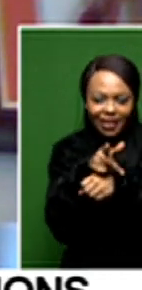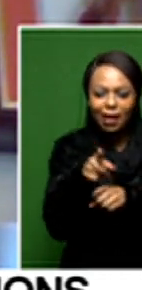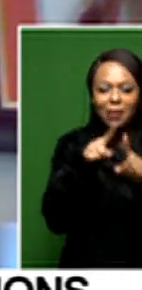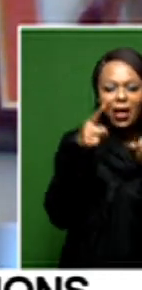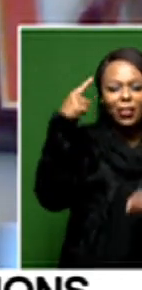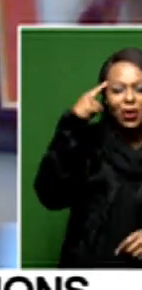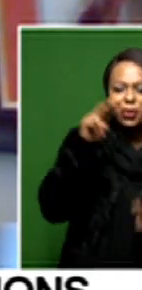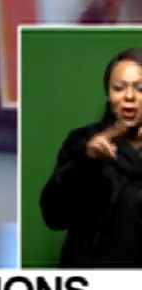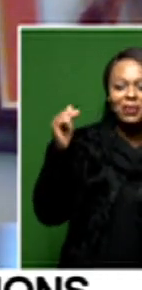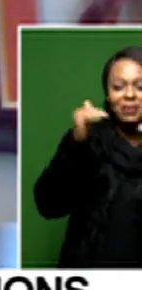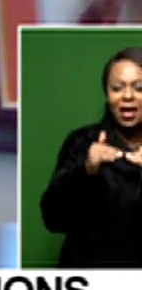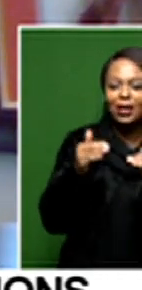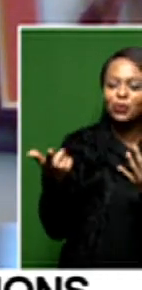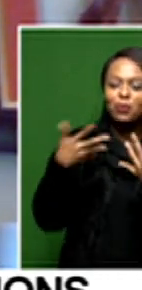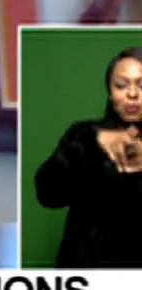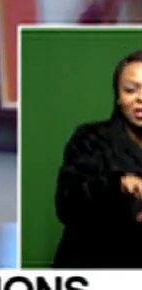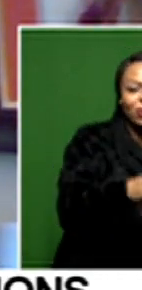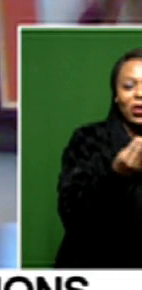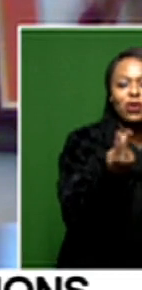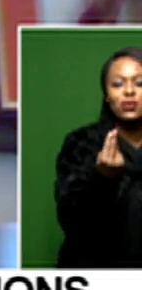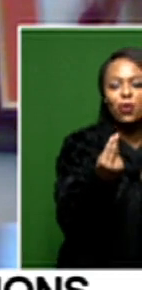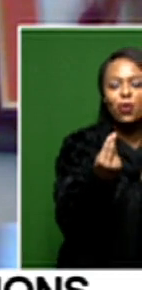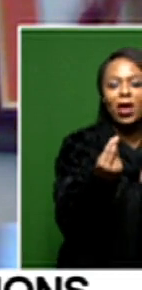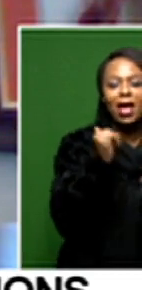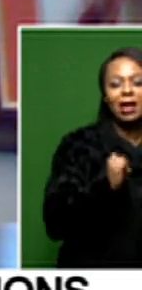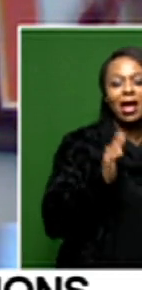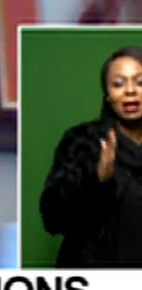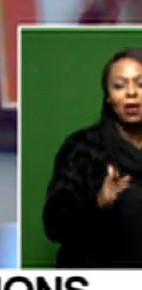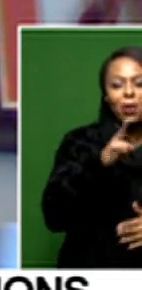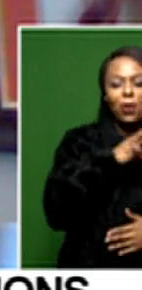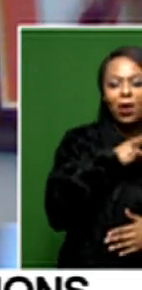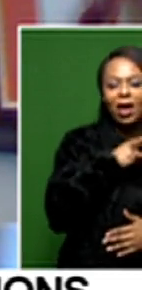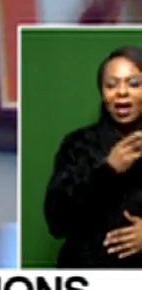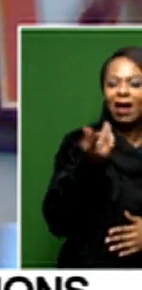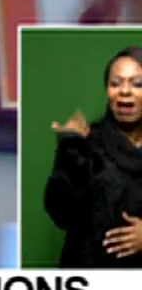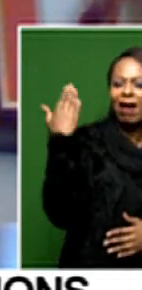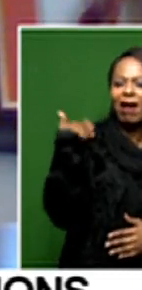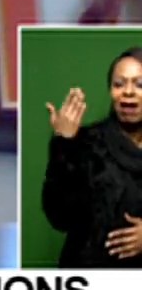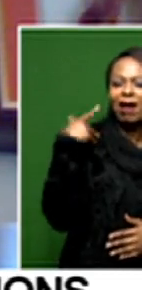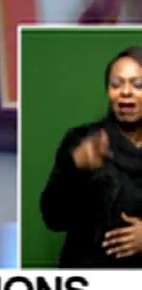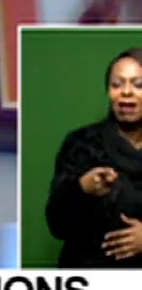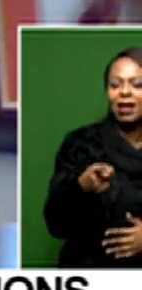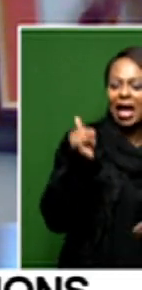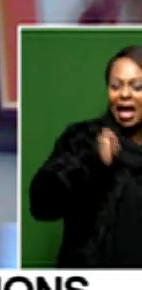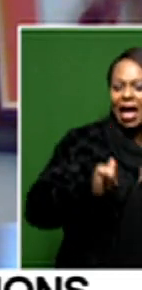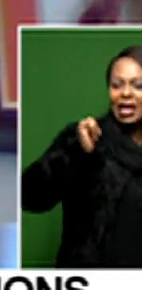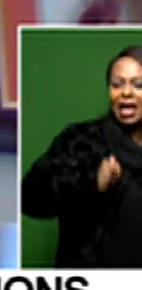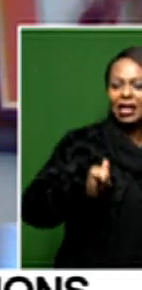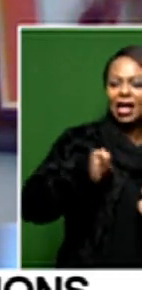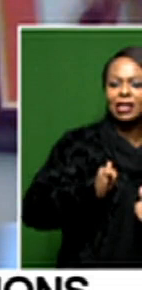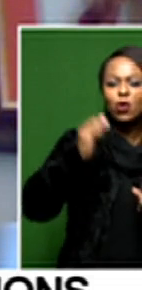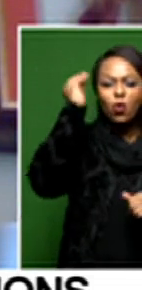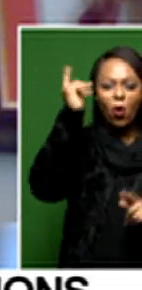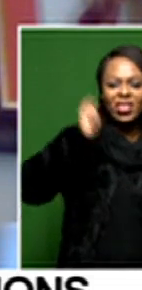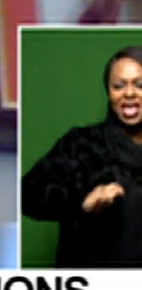to mix them with the newcomers, because in the newcomer category, you have people that have been in the industry, who've been doing theater, who